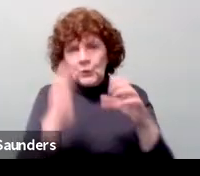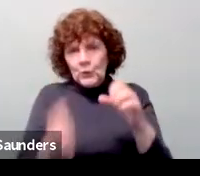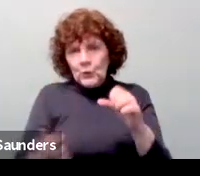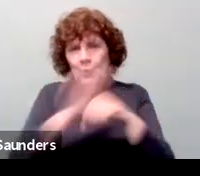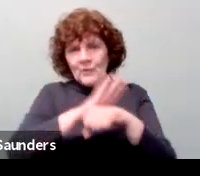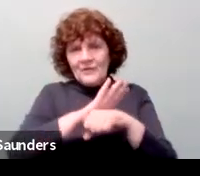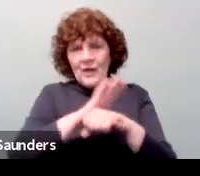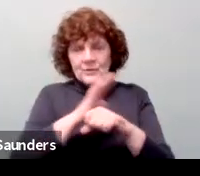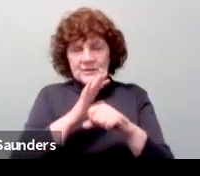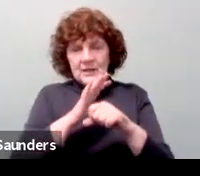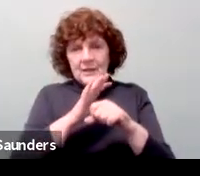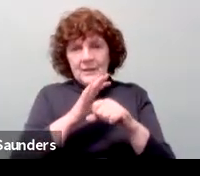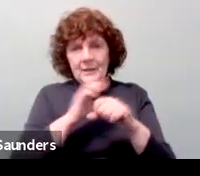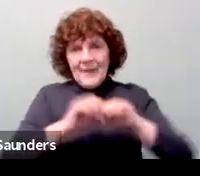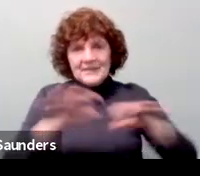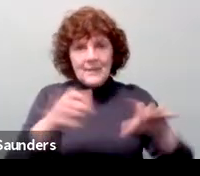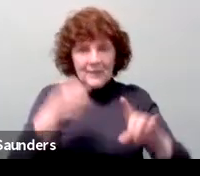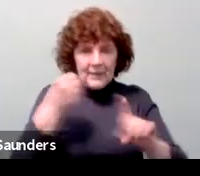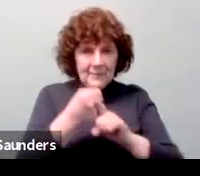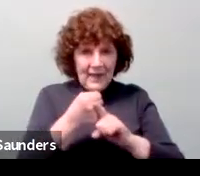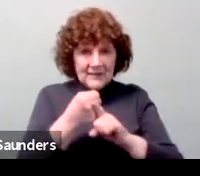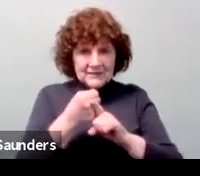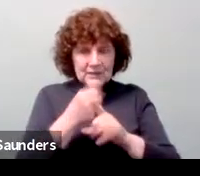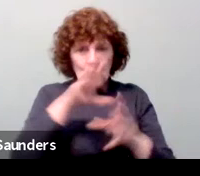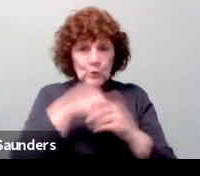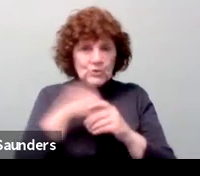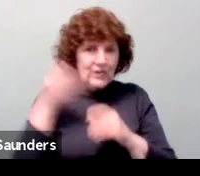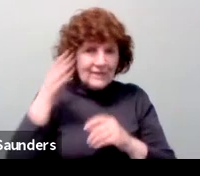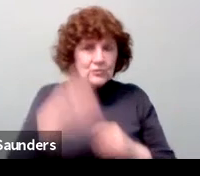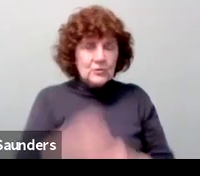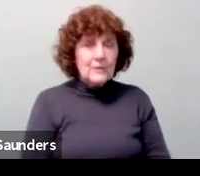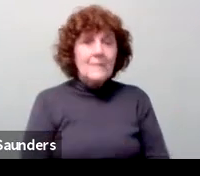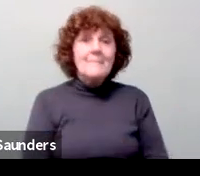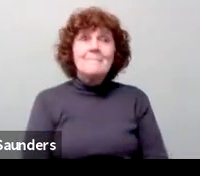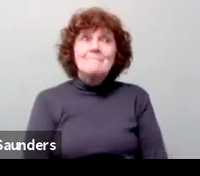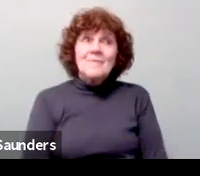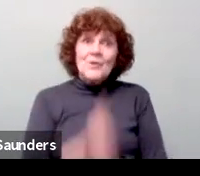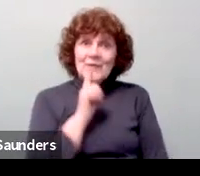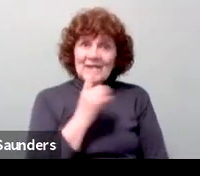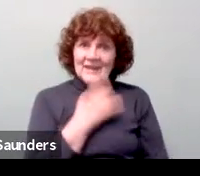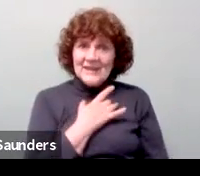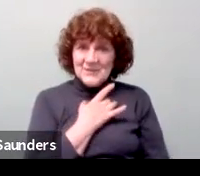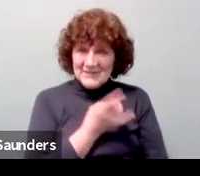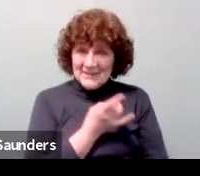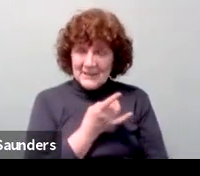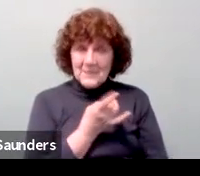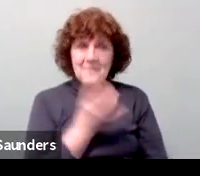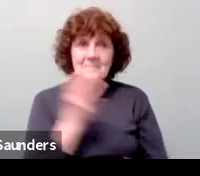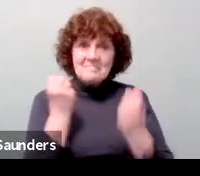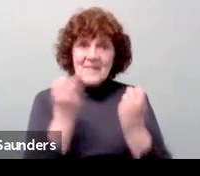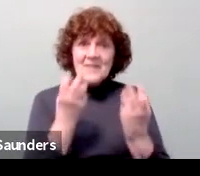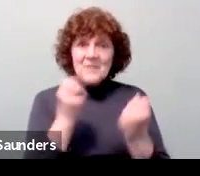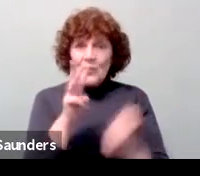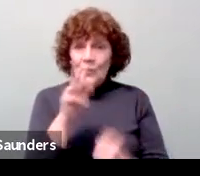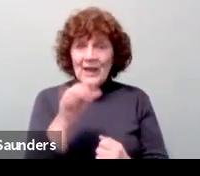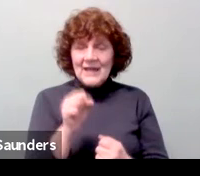disability inclusion going forward in the future? So it's really interesting that in many ways, the